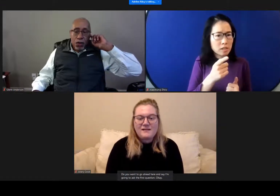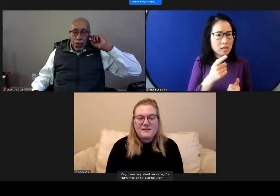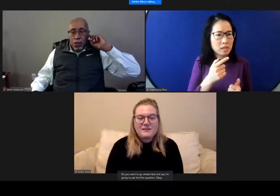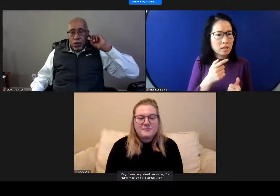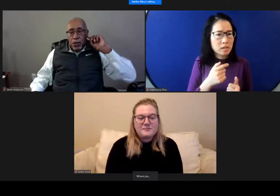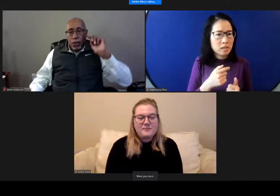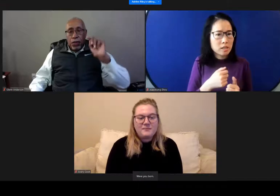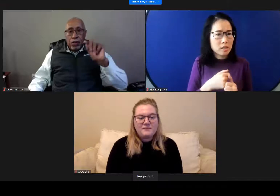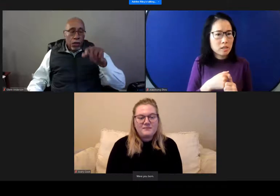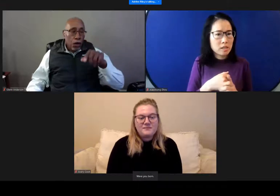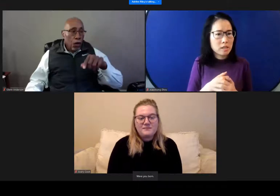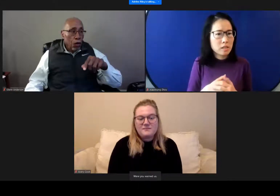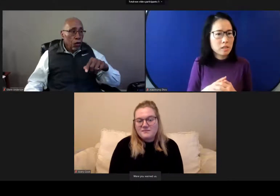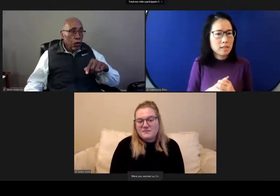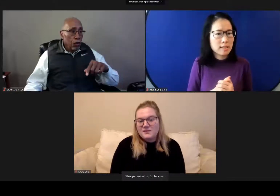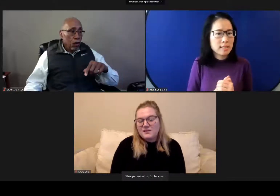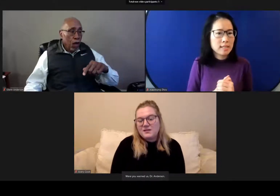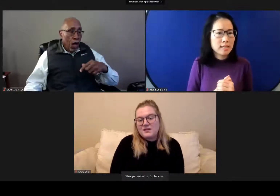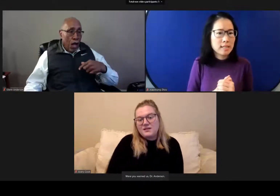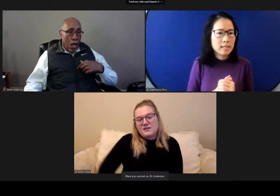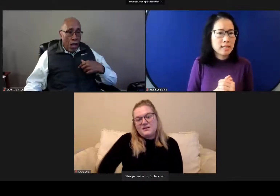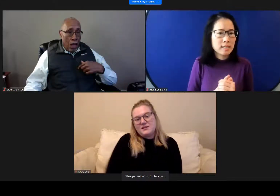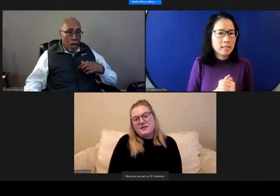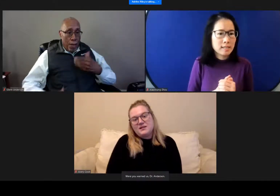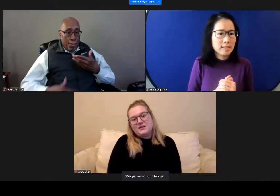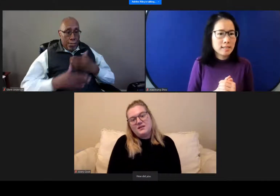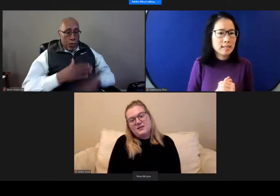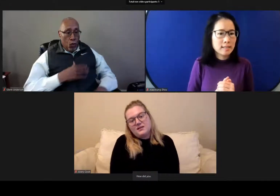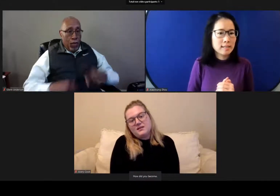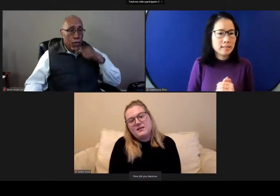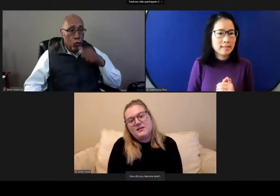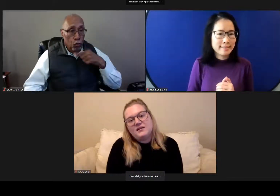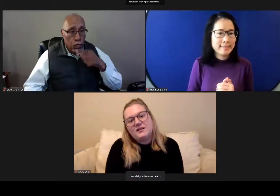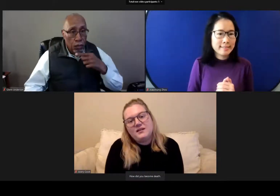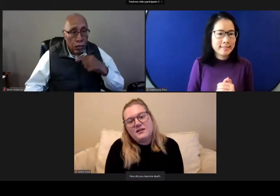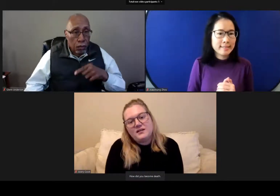Were you born deaf, Dr. Anderson? How did you become deaf?